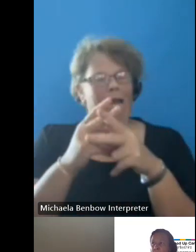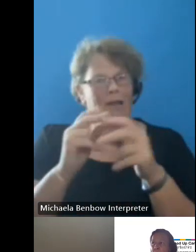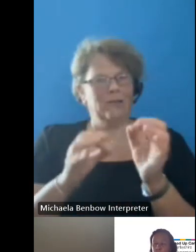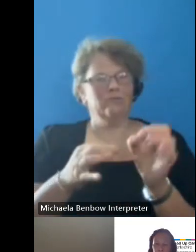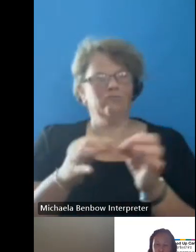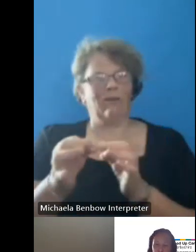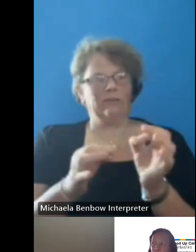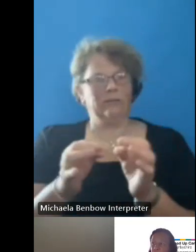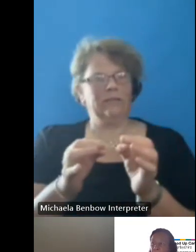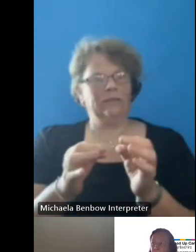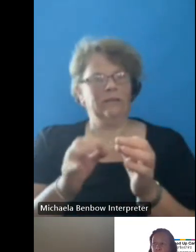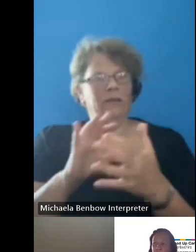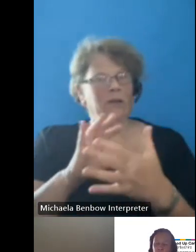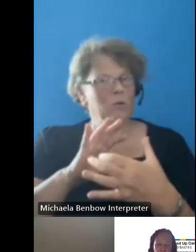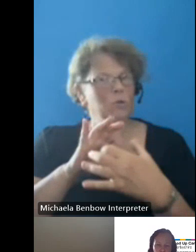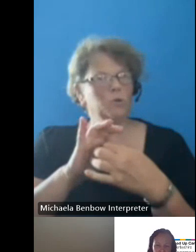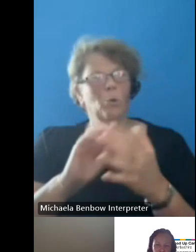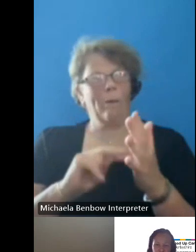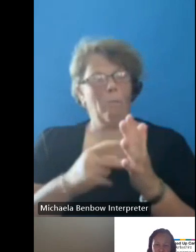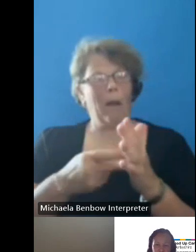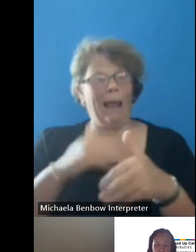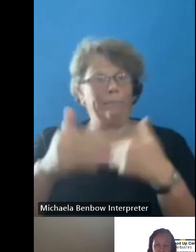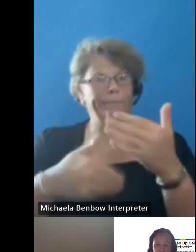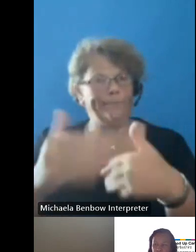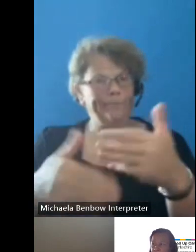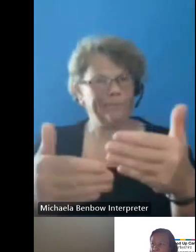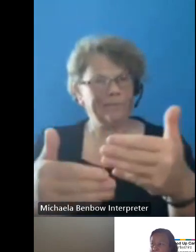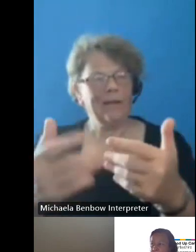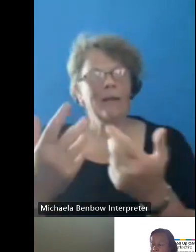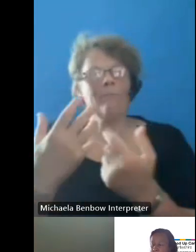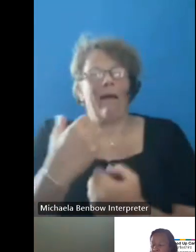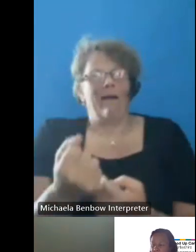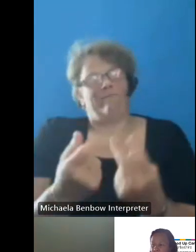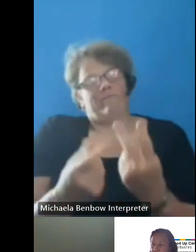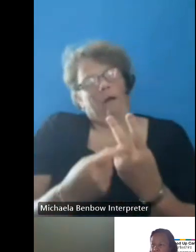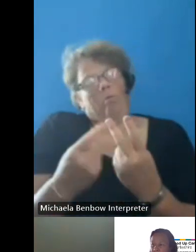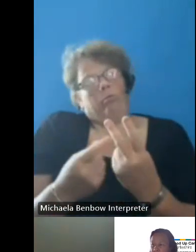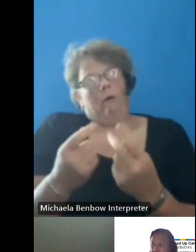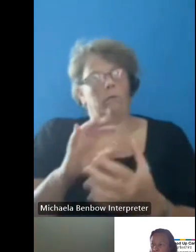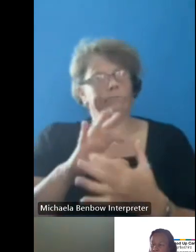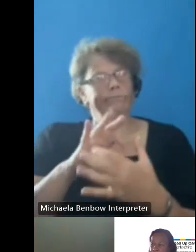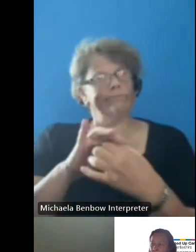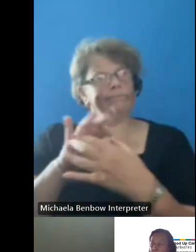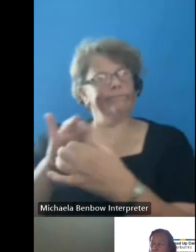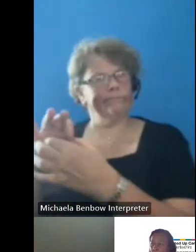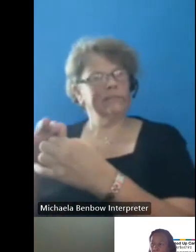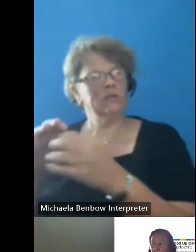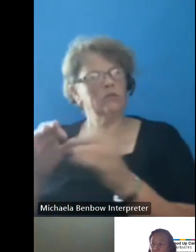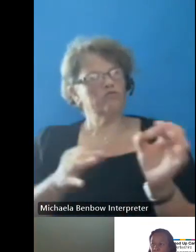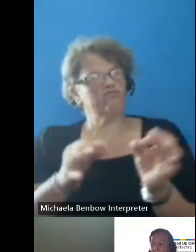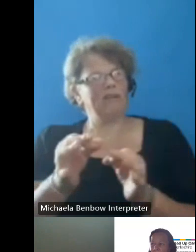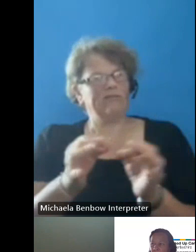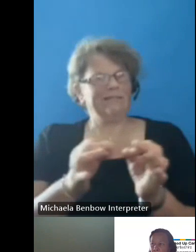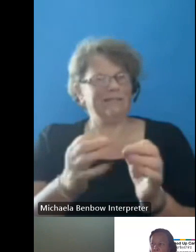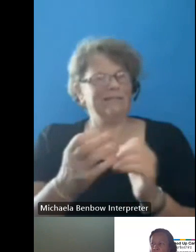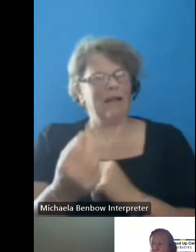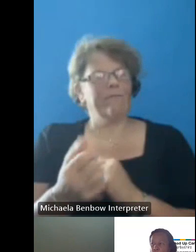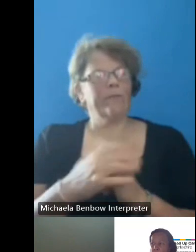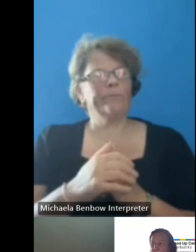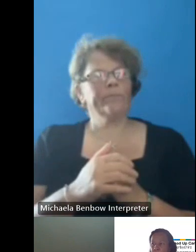plan, but also to remember that we've got some other connecting strategies in our system. So we also